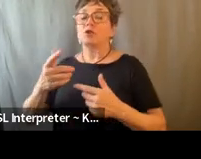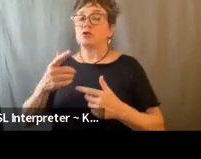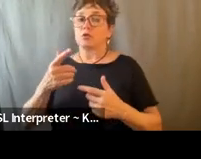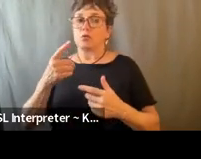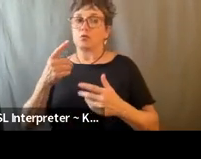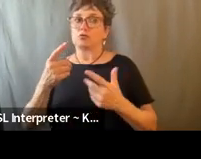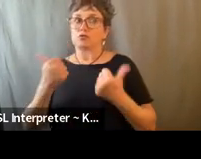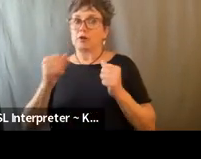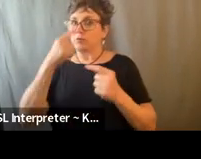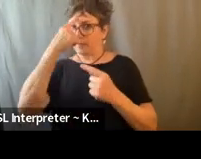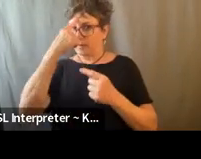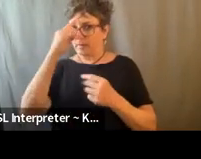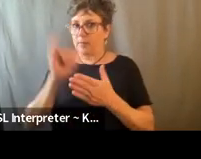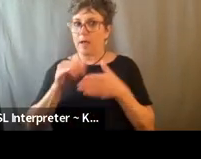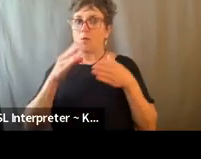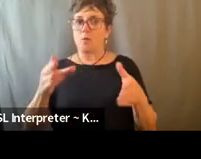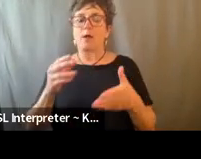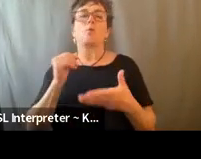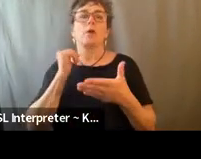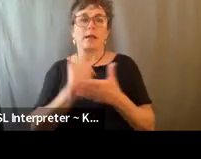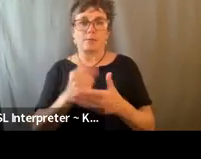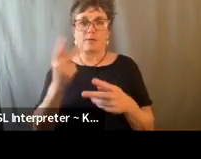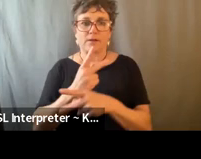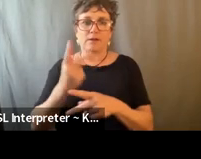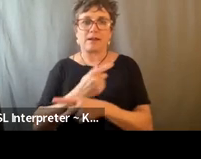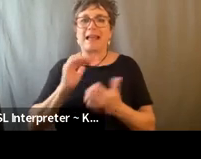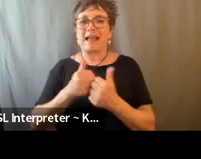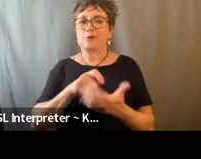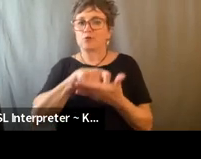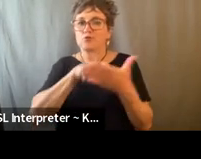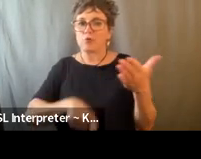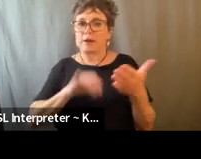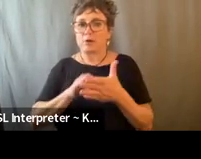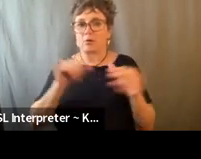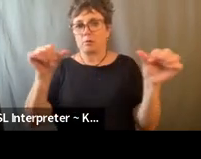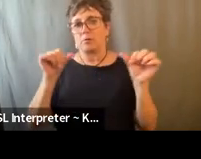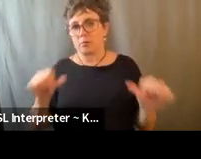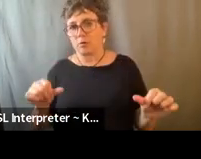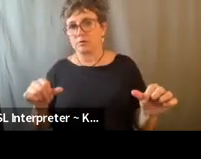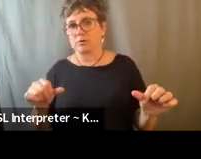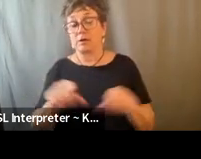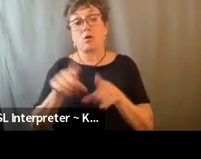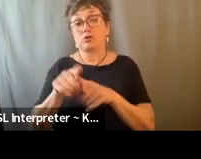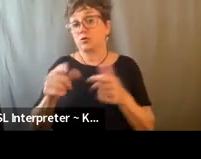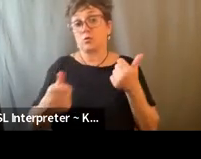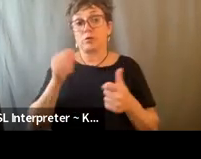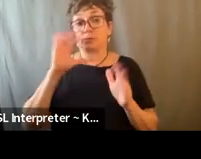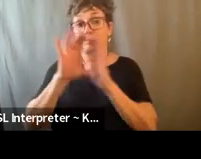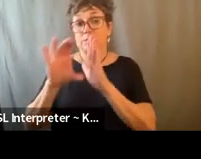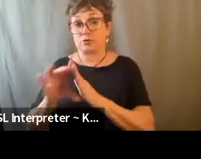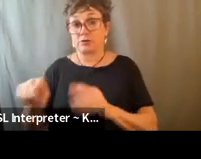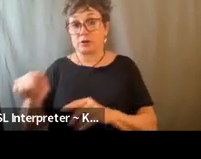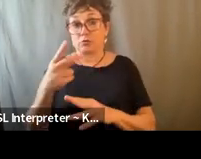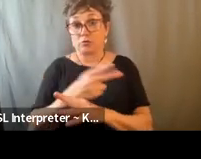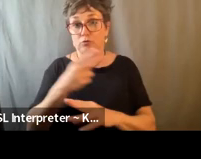great way to think about, copy as well as what's being used as far as imagery. I like the way you talk